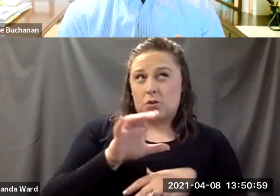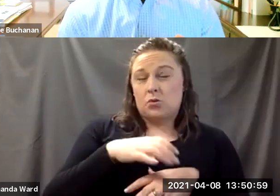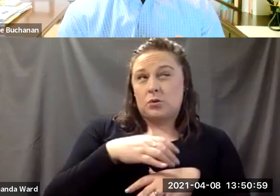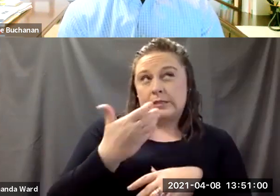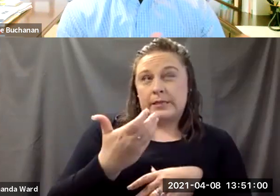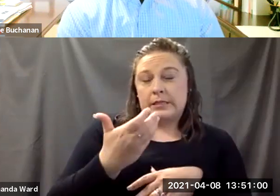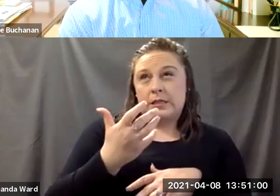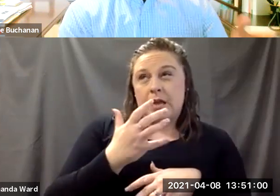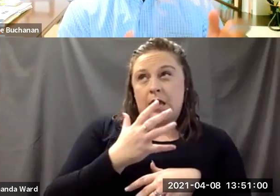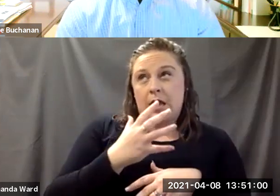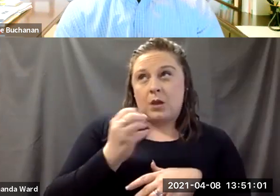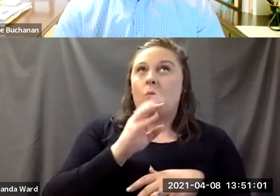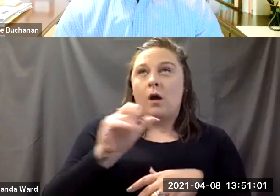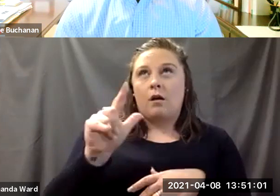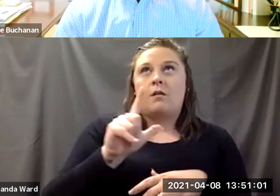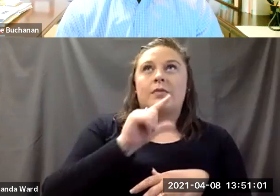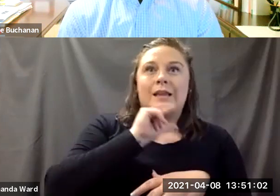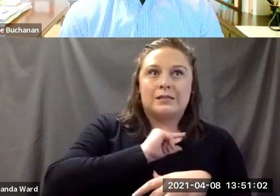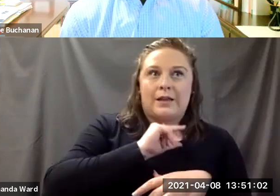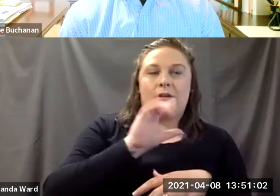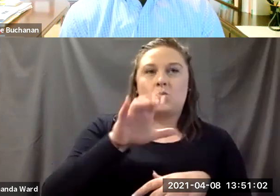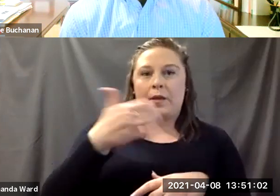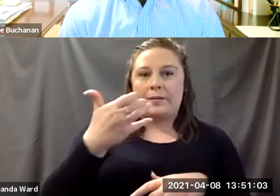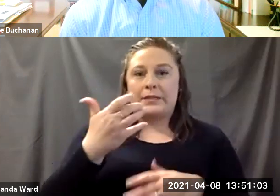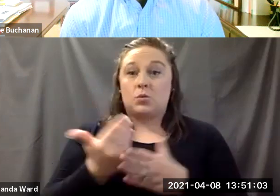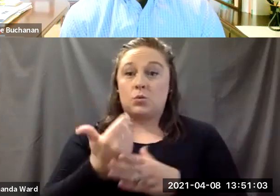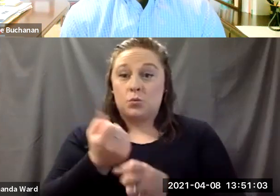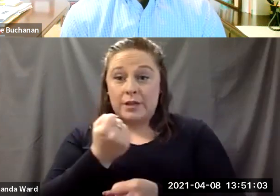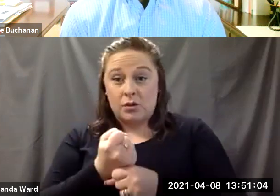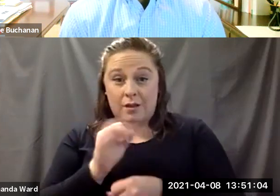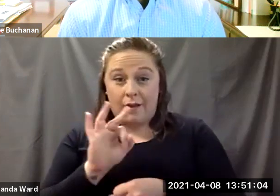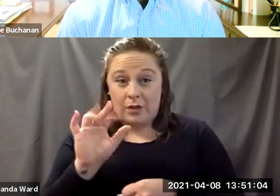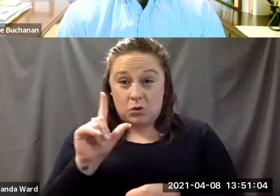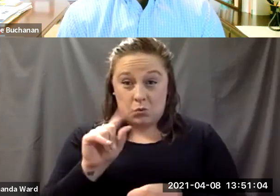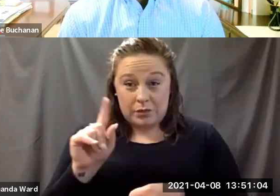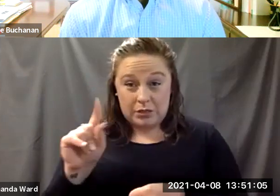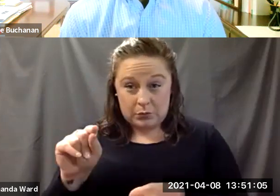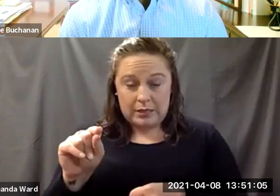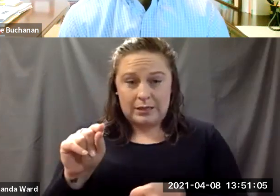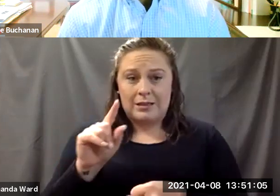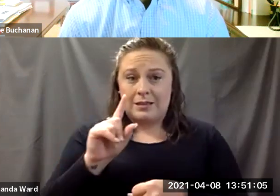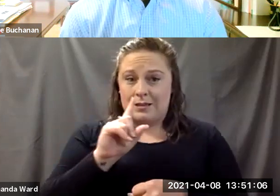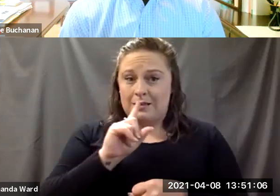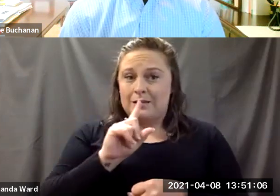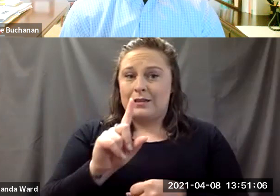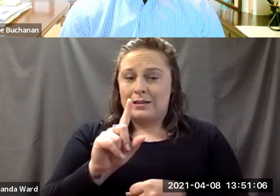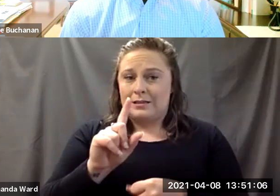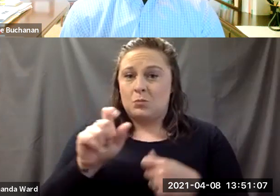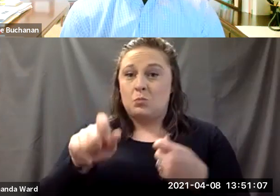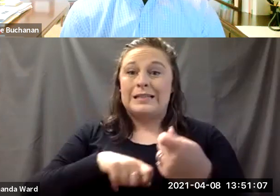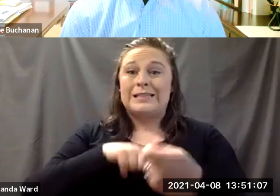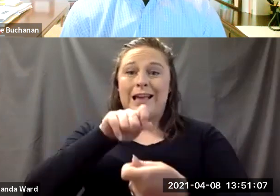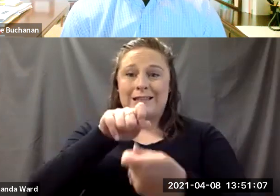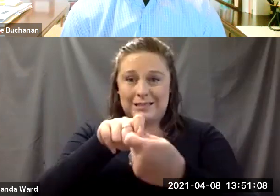and, well, Thanksgiving, Christmas, and New Year's of 2020 is precisely what